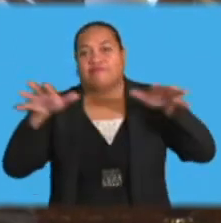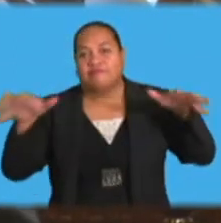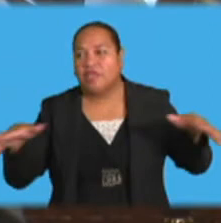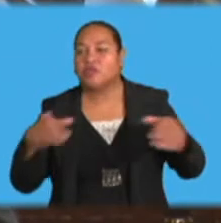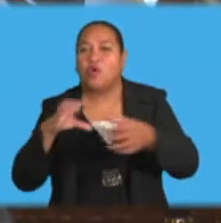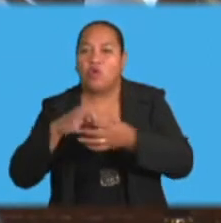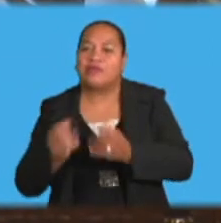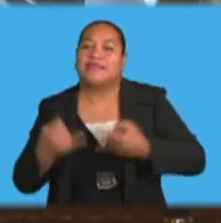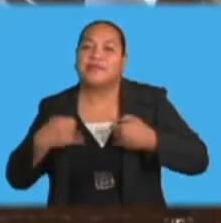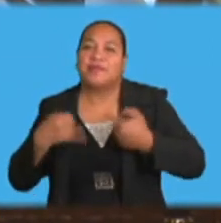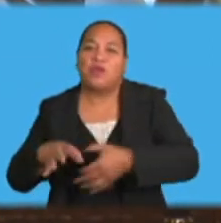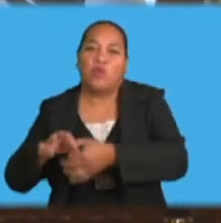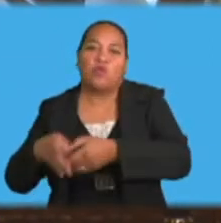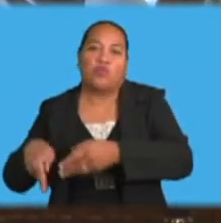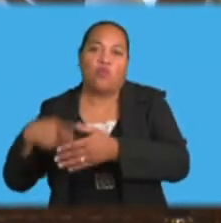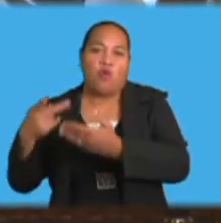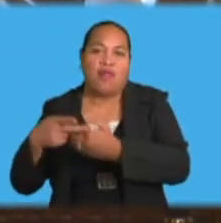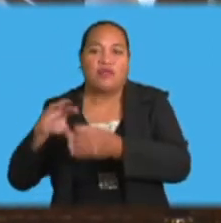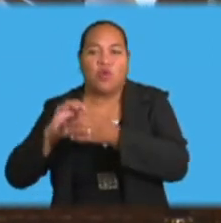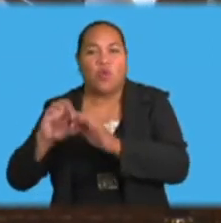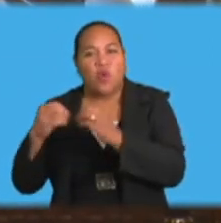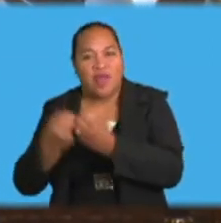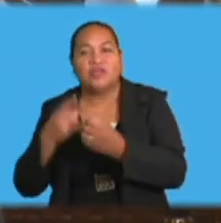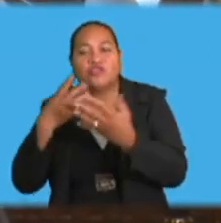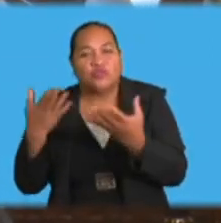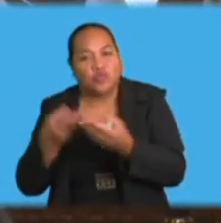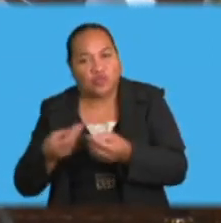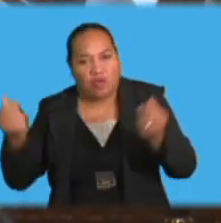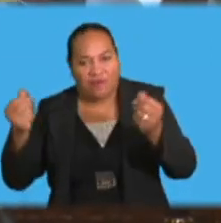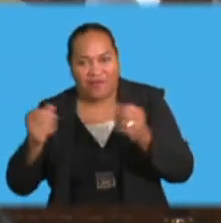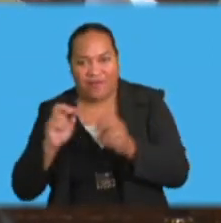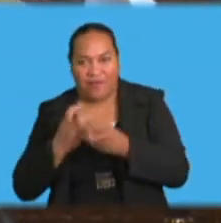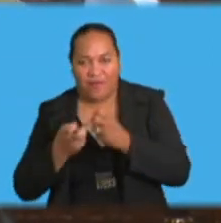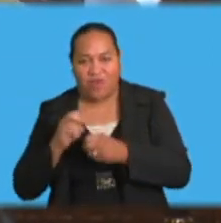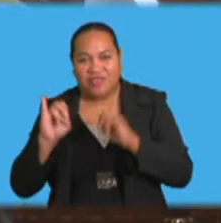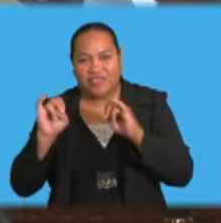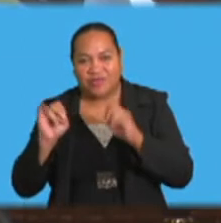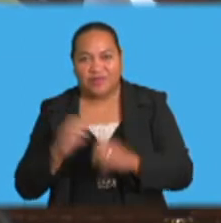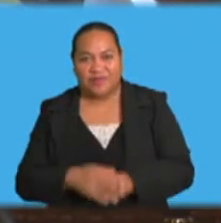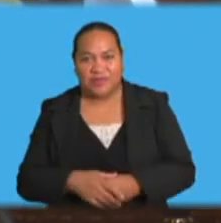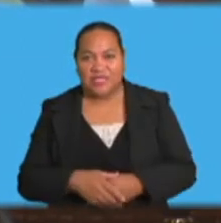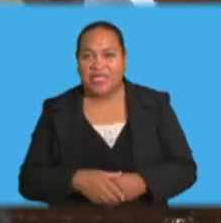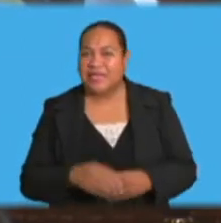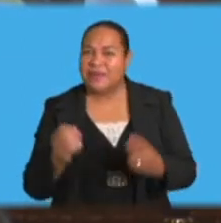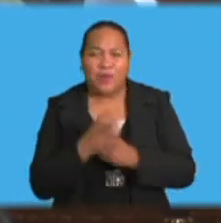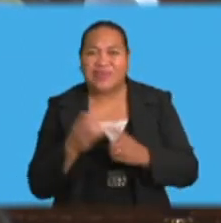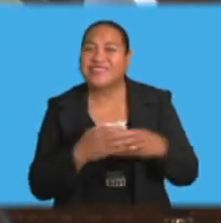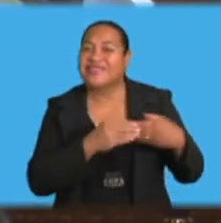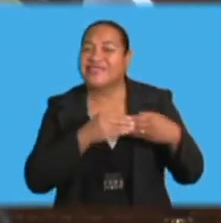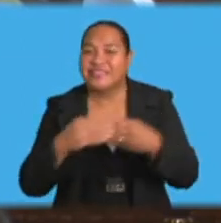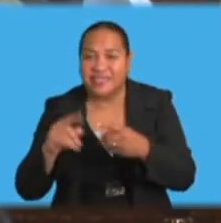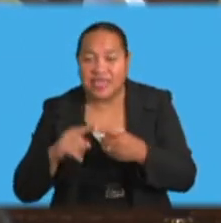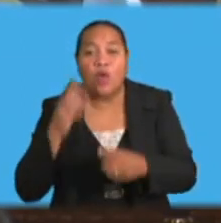programs within the vicinity of their own organization to address this issue. Leadership and work culture plays an important role